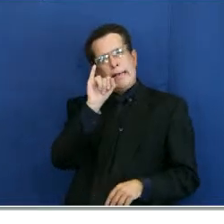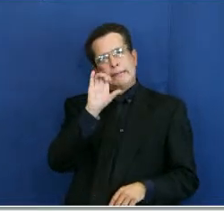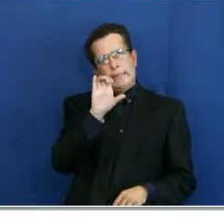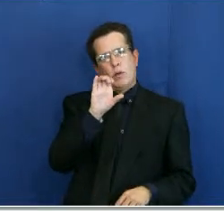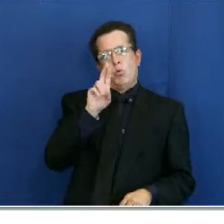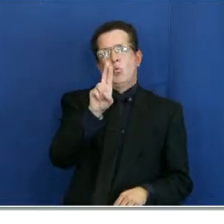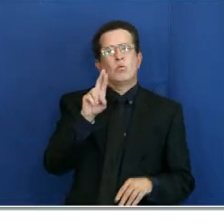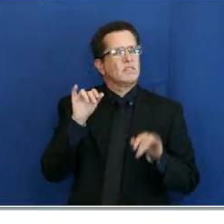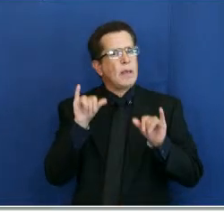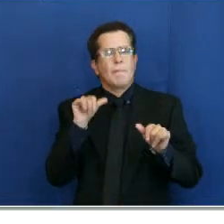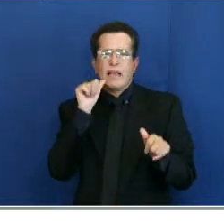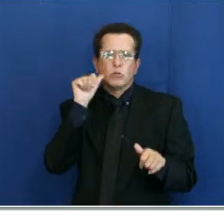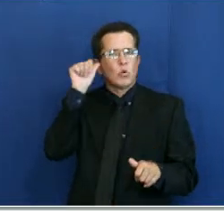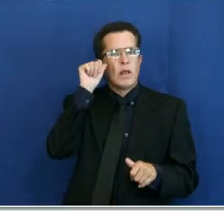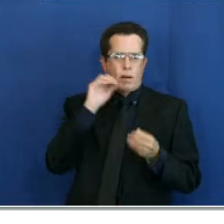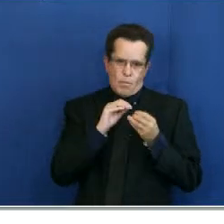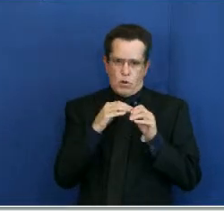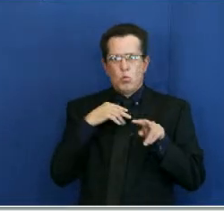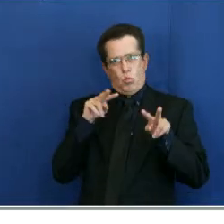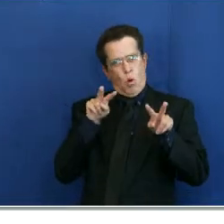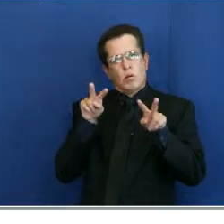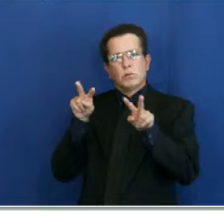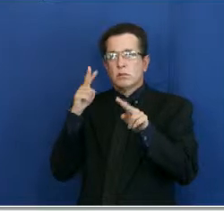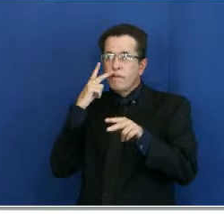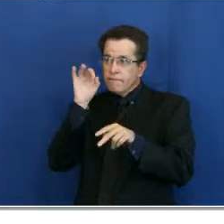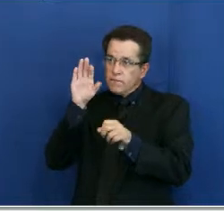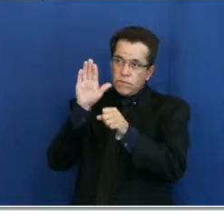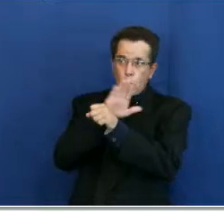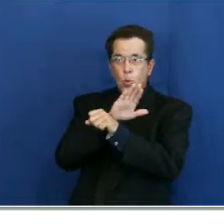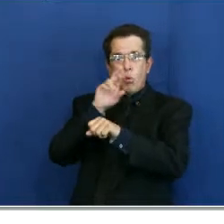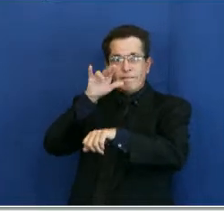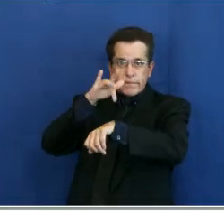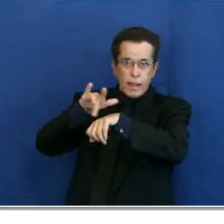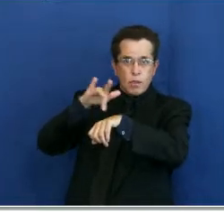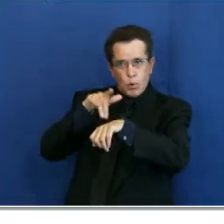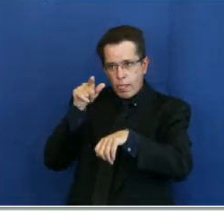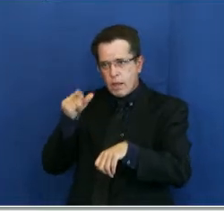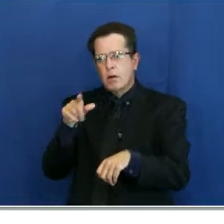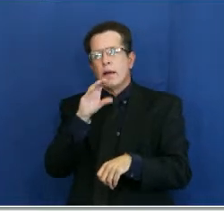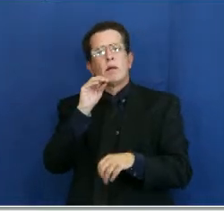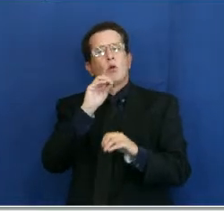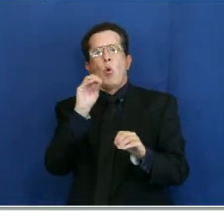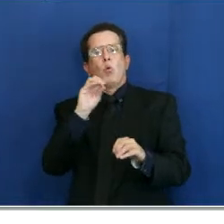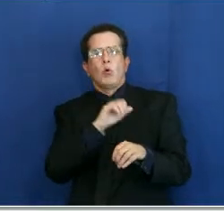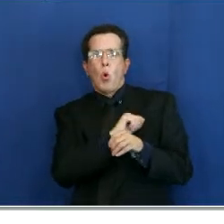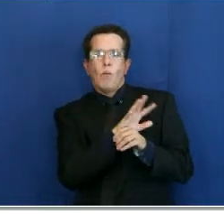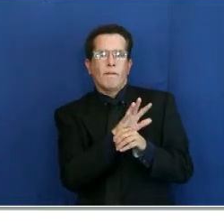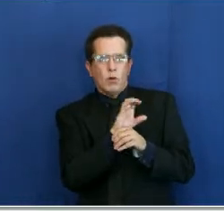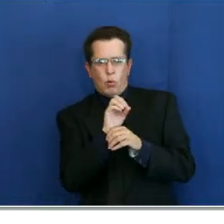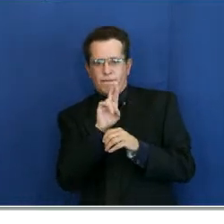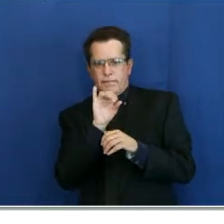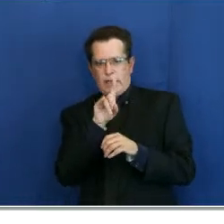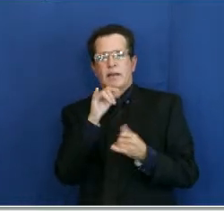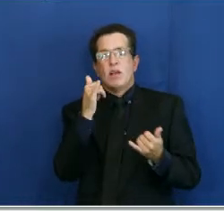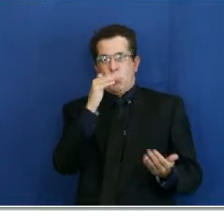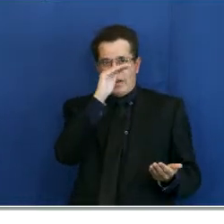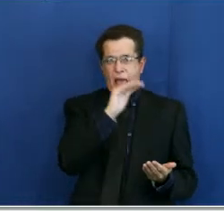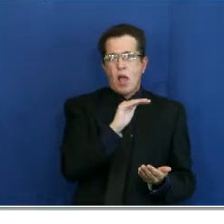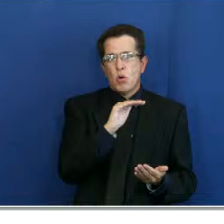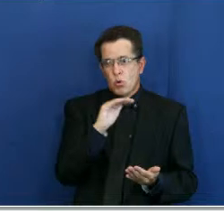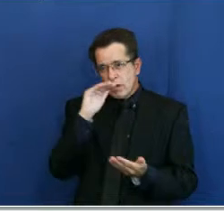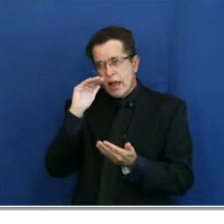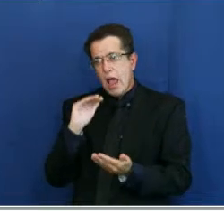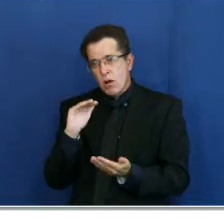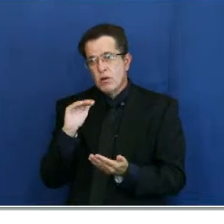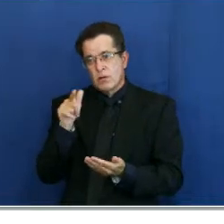exactly where it was yesterday, up just a few from the day before. Non-COVID numbers are down a little bit yesterday to today, but again,